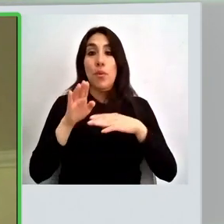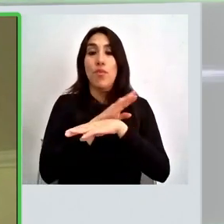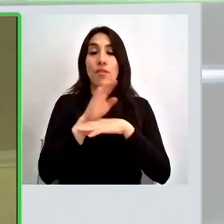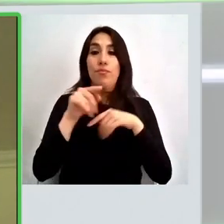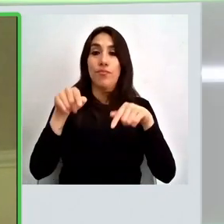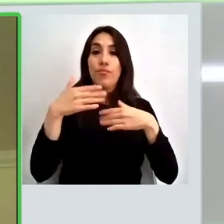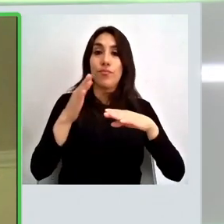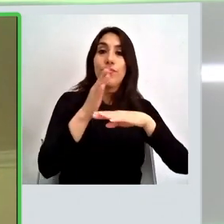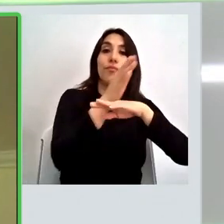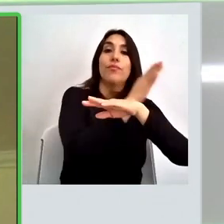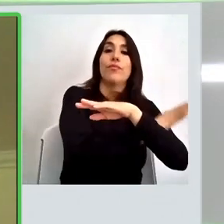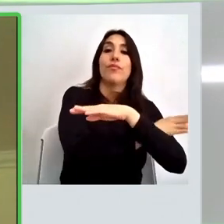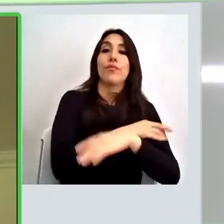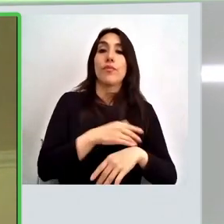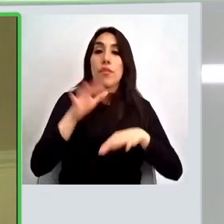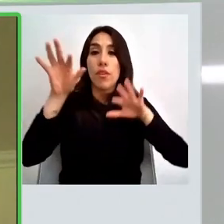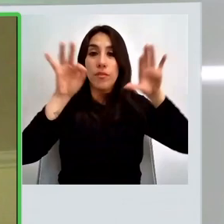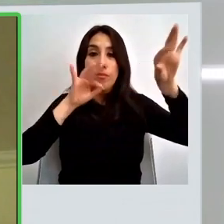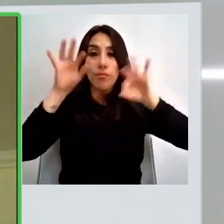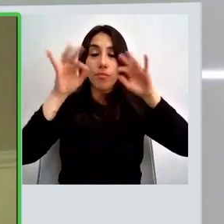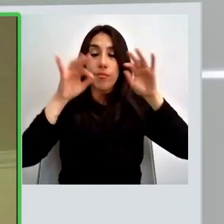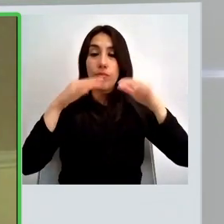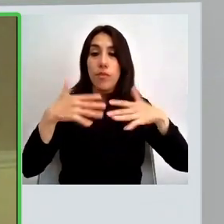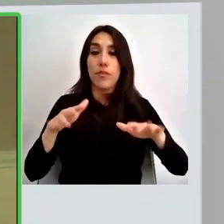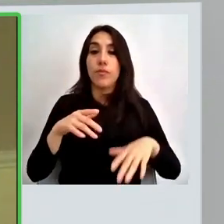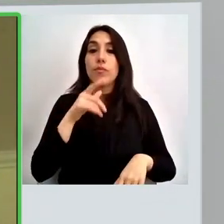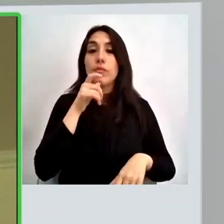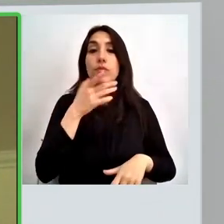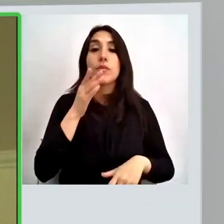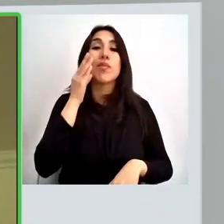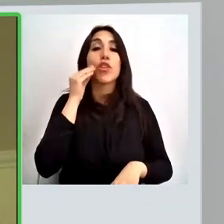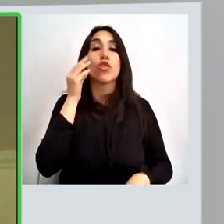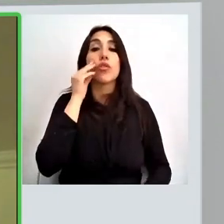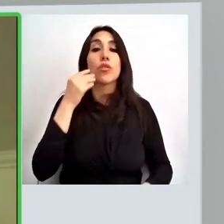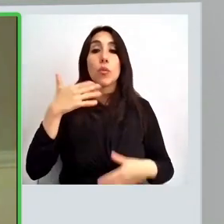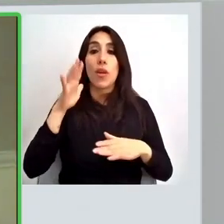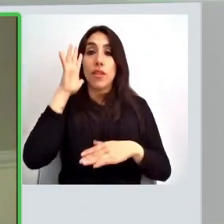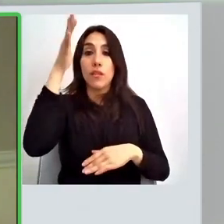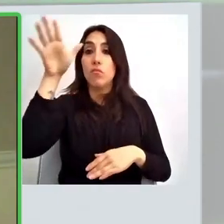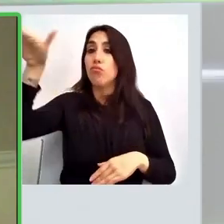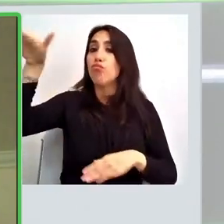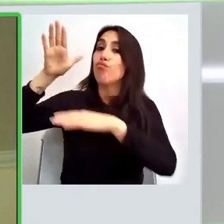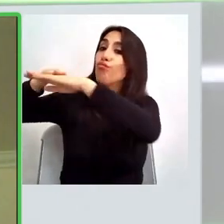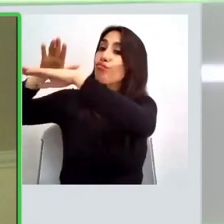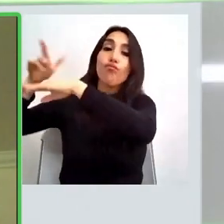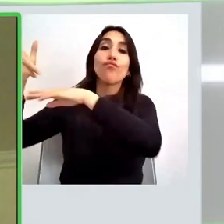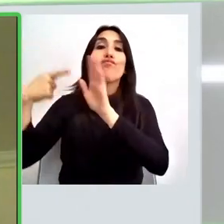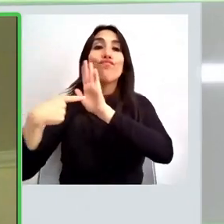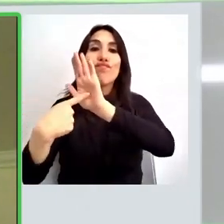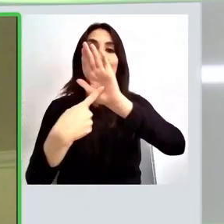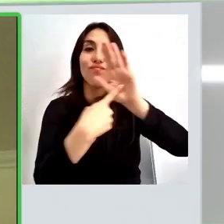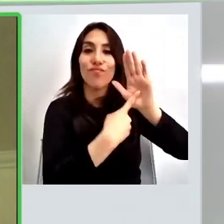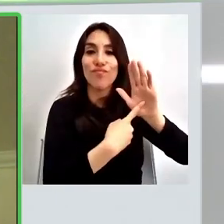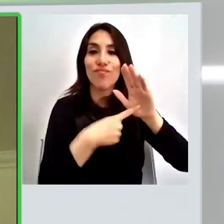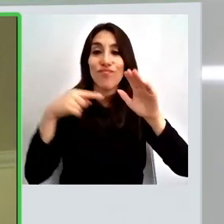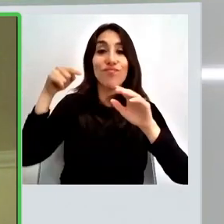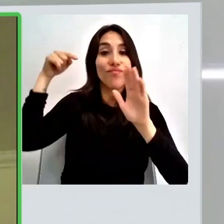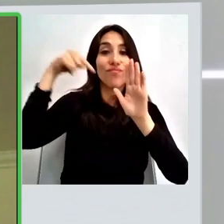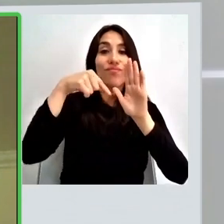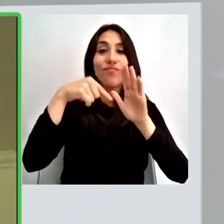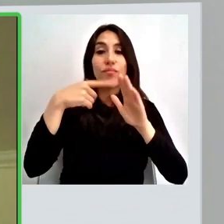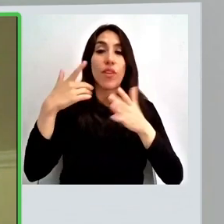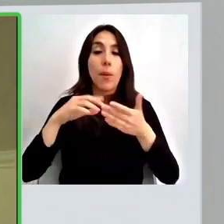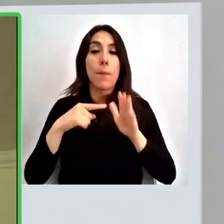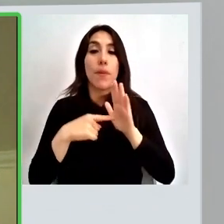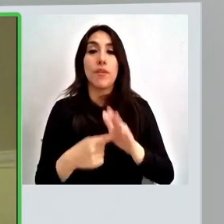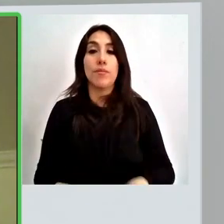show them as an example. And we need the companies together. And that's what we've tried to do with our summit